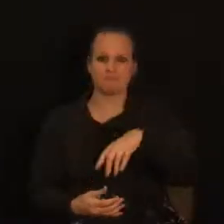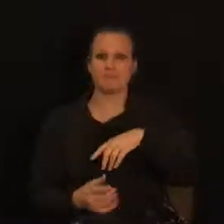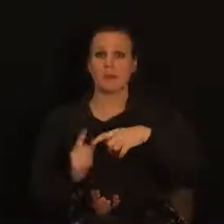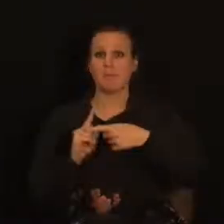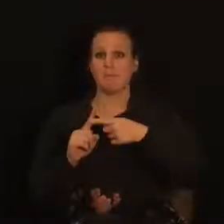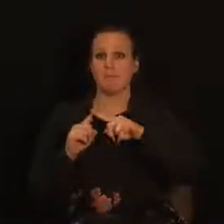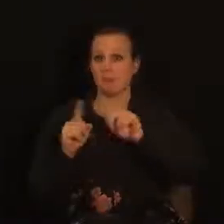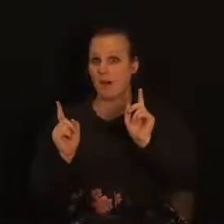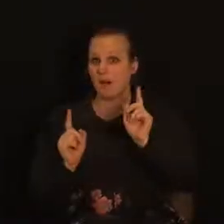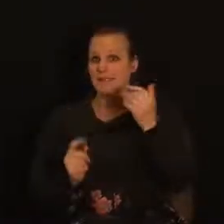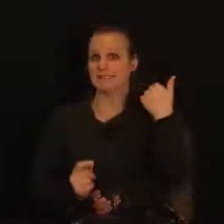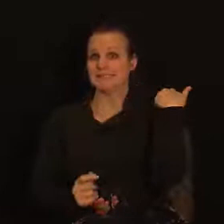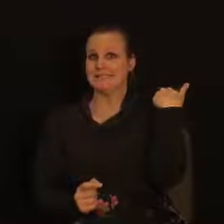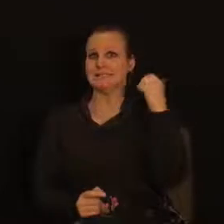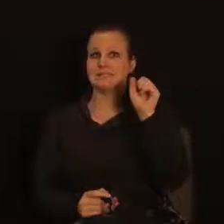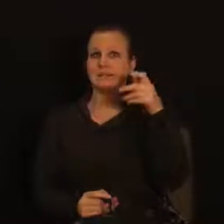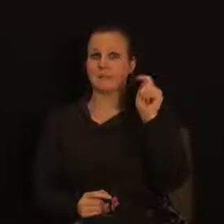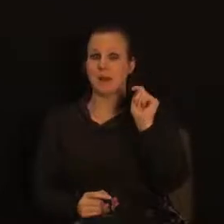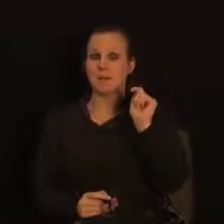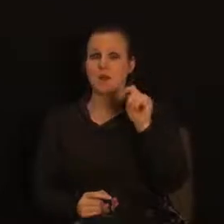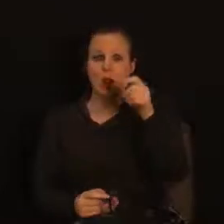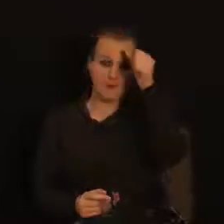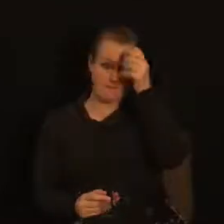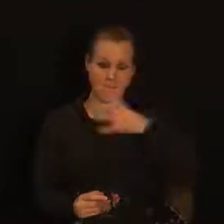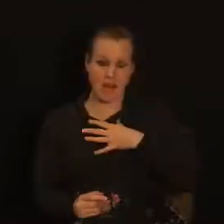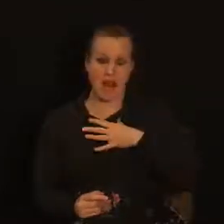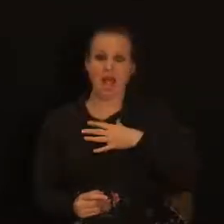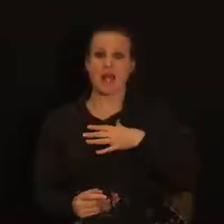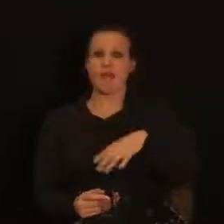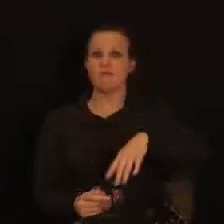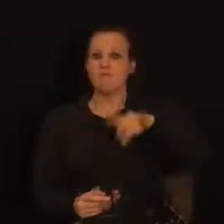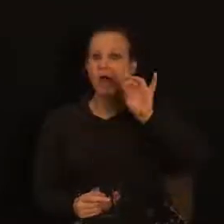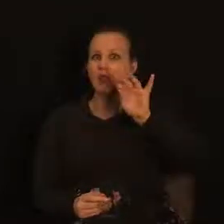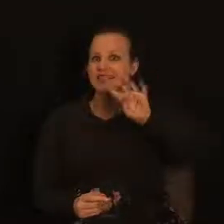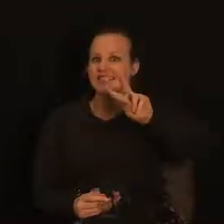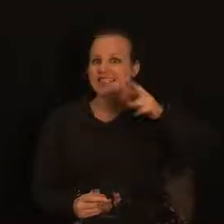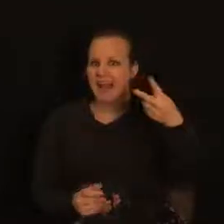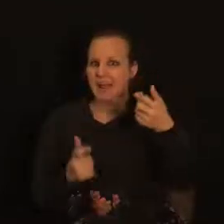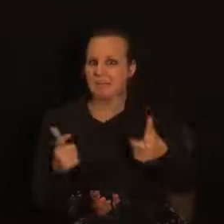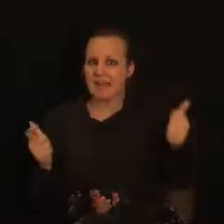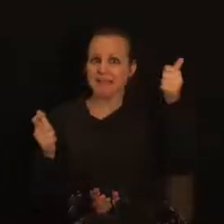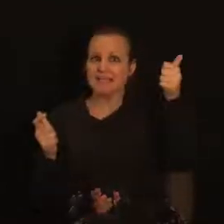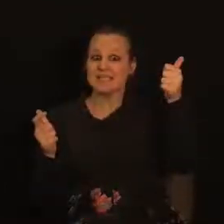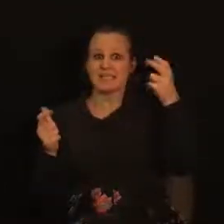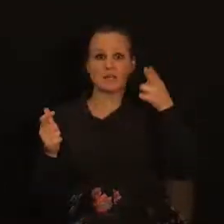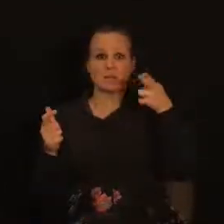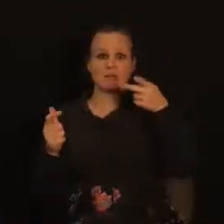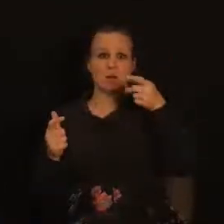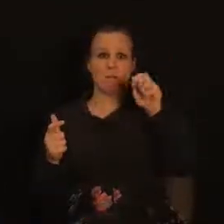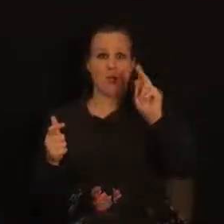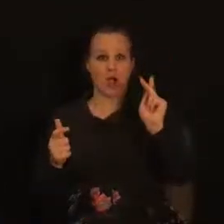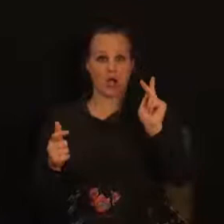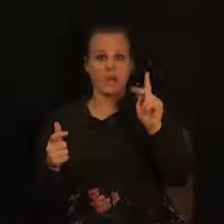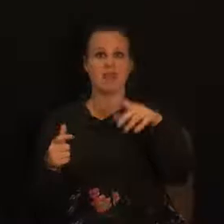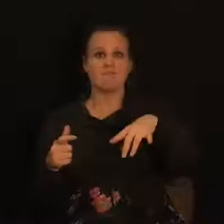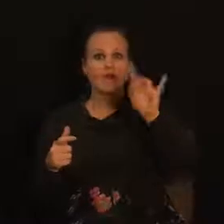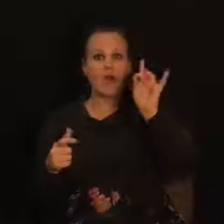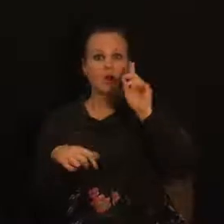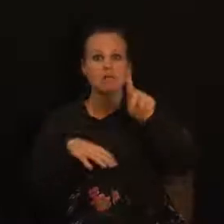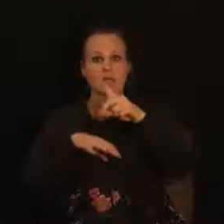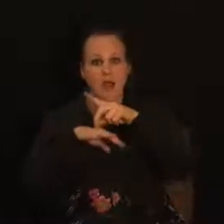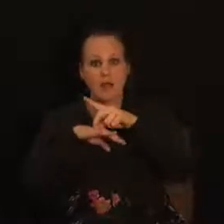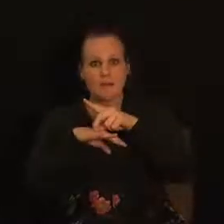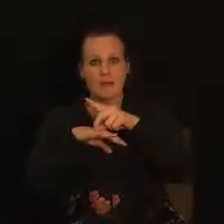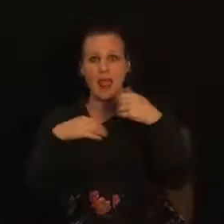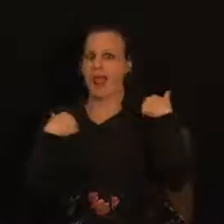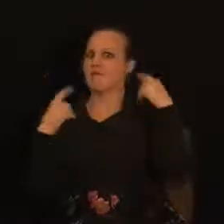there made the biggest find that, or the second biggest find in the history of the park. And he found a diamond, I